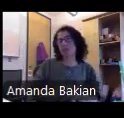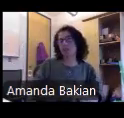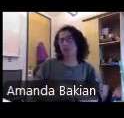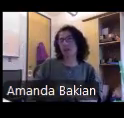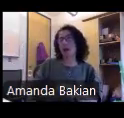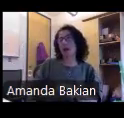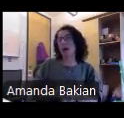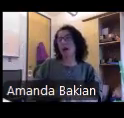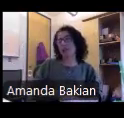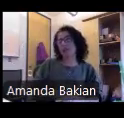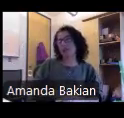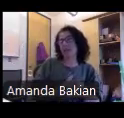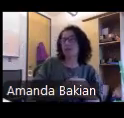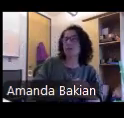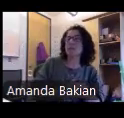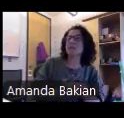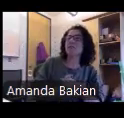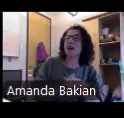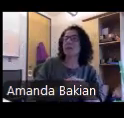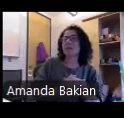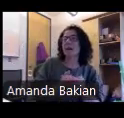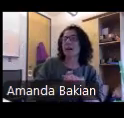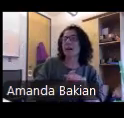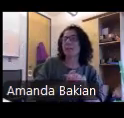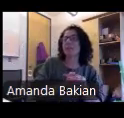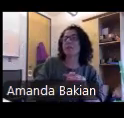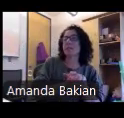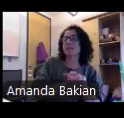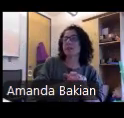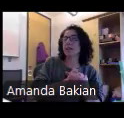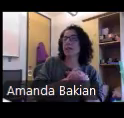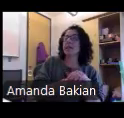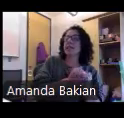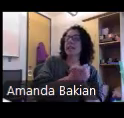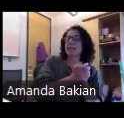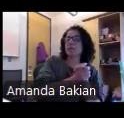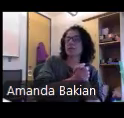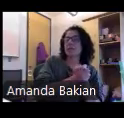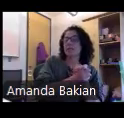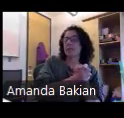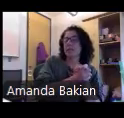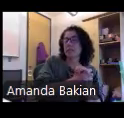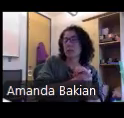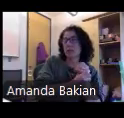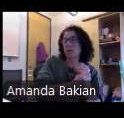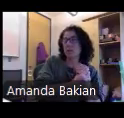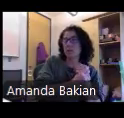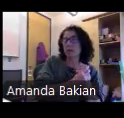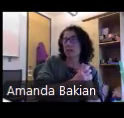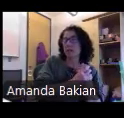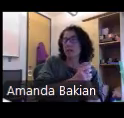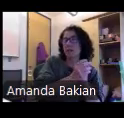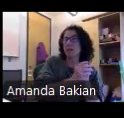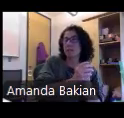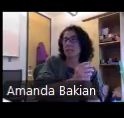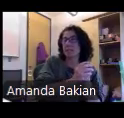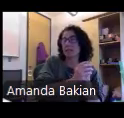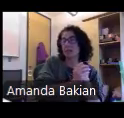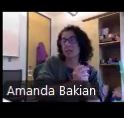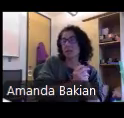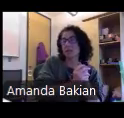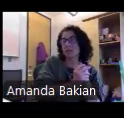umbrella definition of autism that included these 5 specific diagnoses that then corresponded